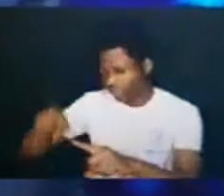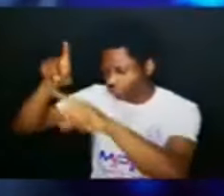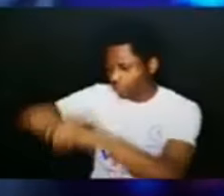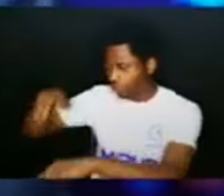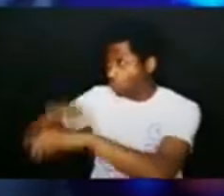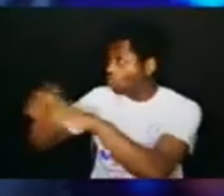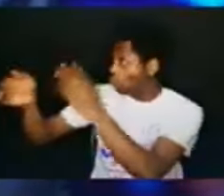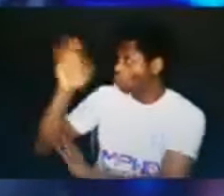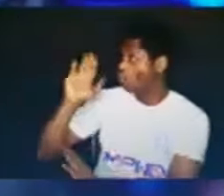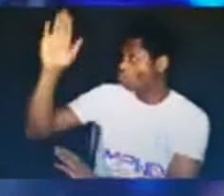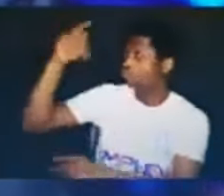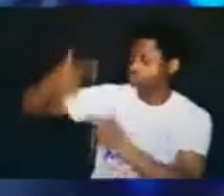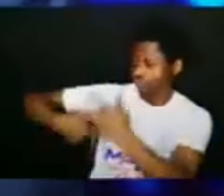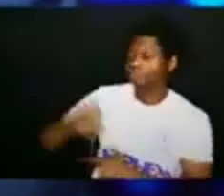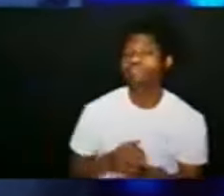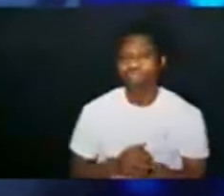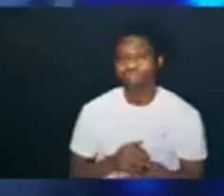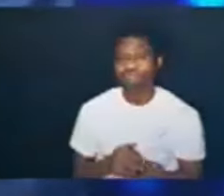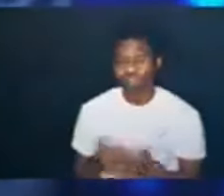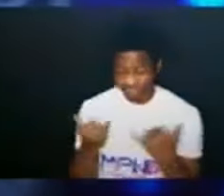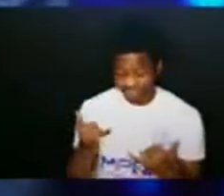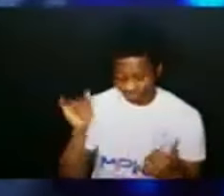grace. Now this is our boast.